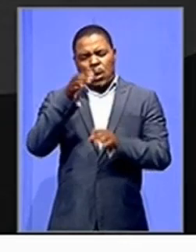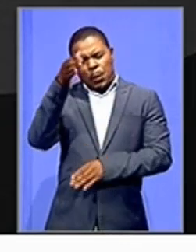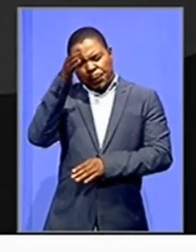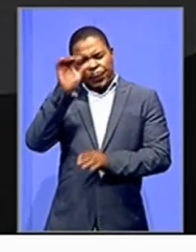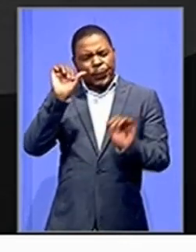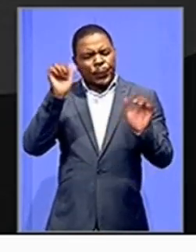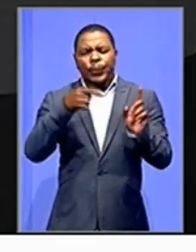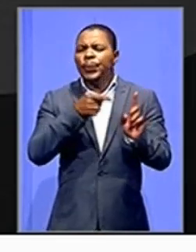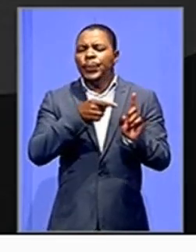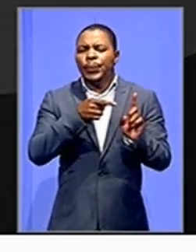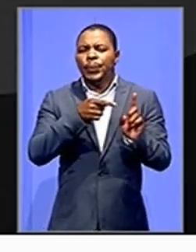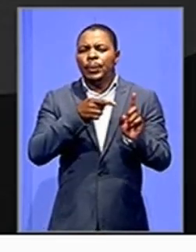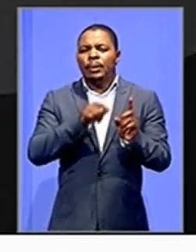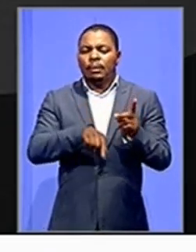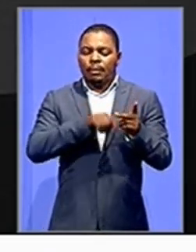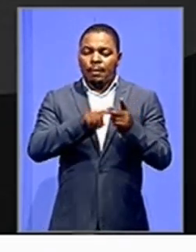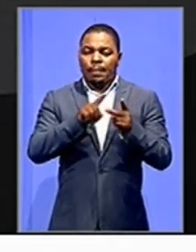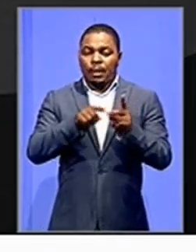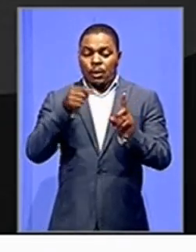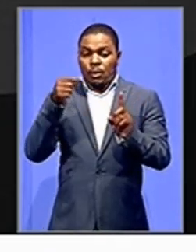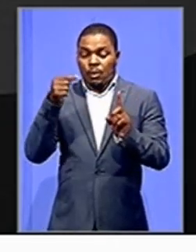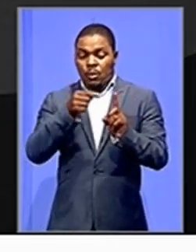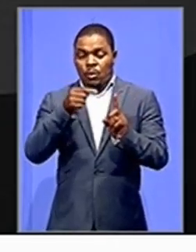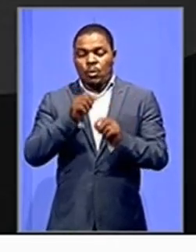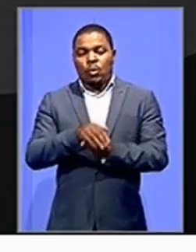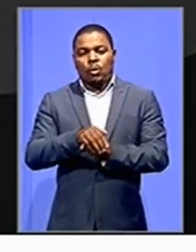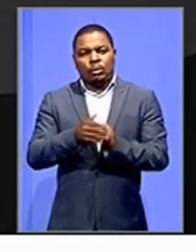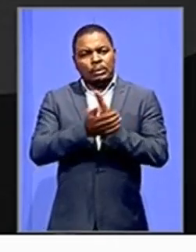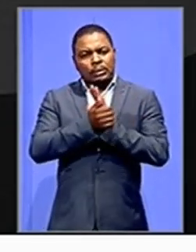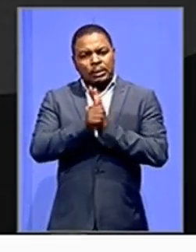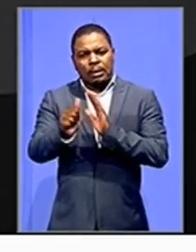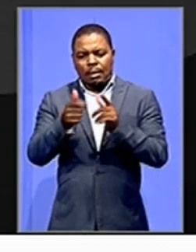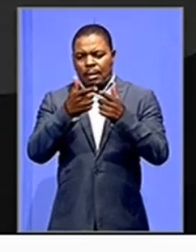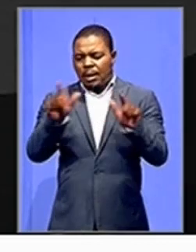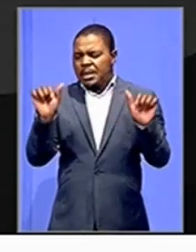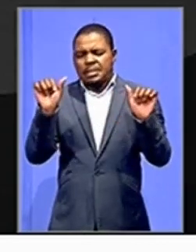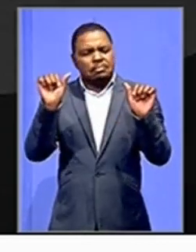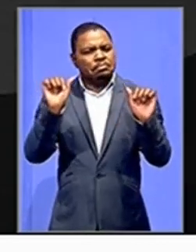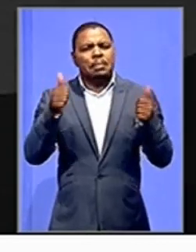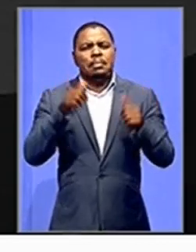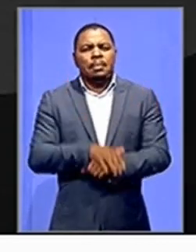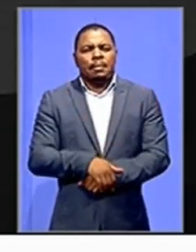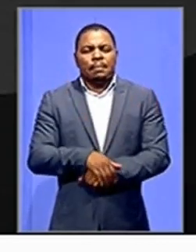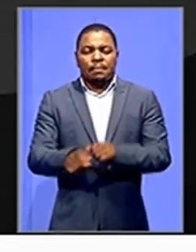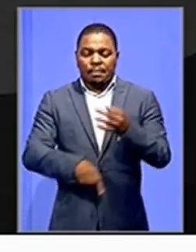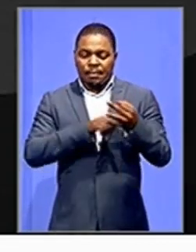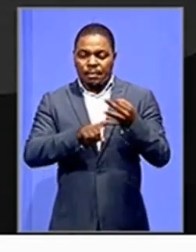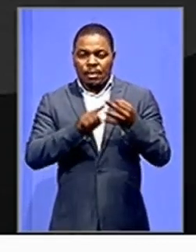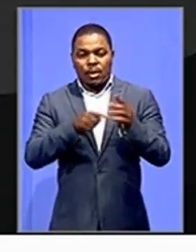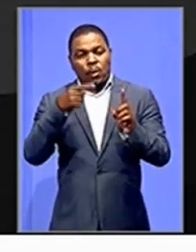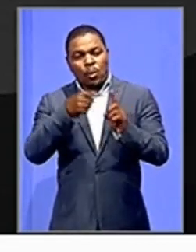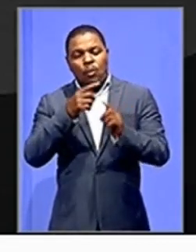gagwe, e le motho yo a fileng puo, e le motho a neng a